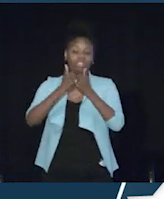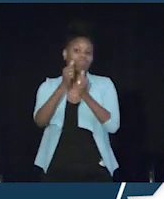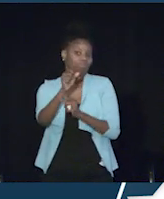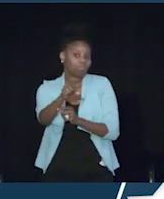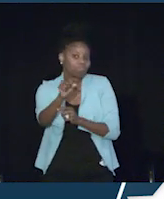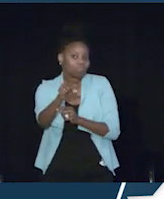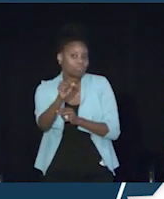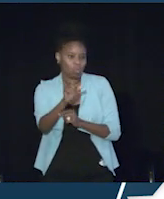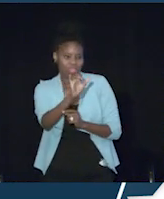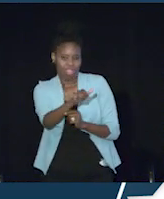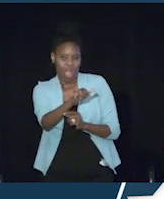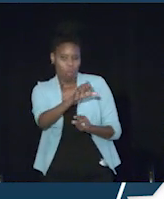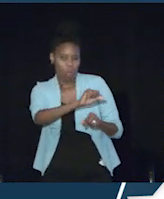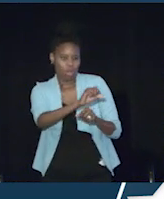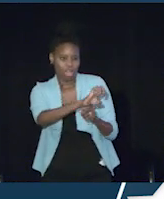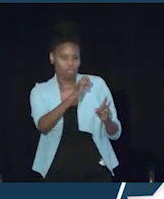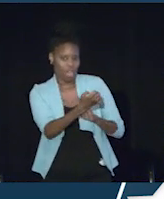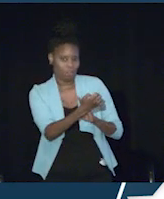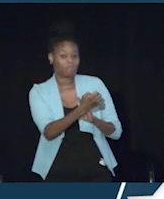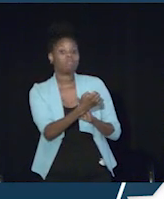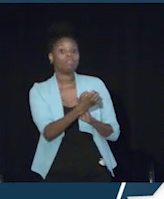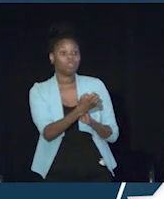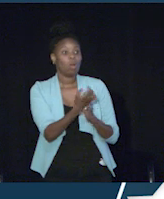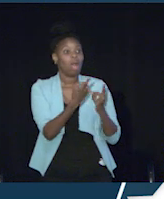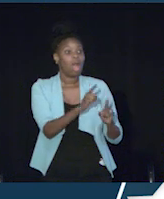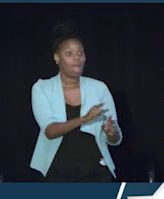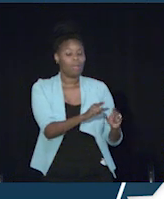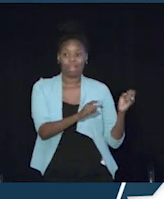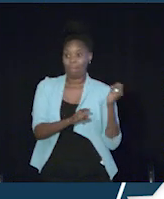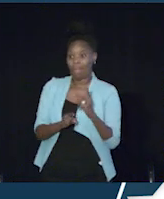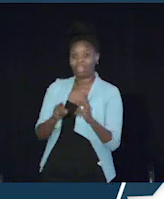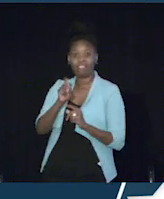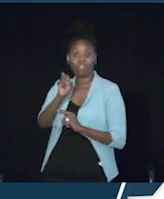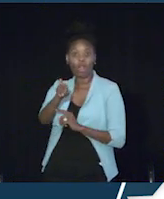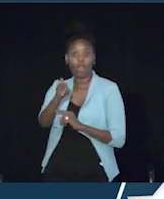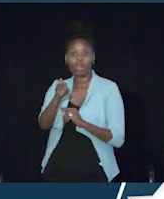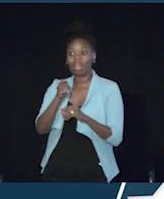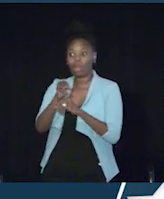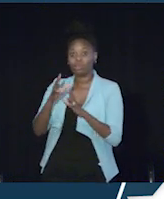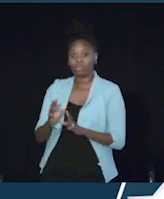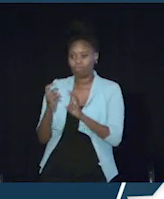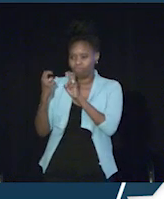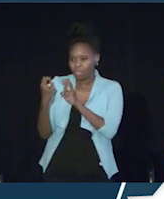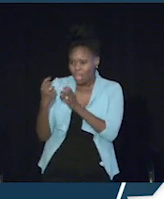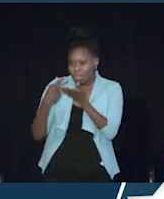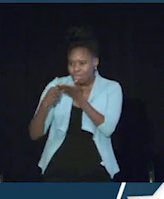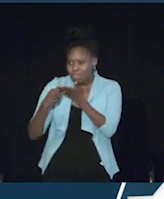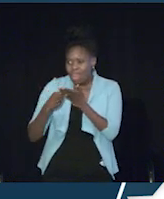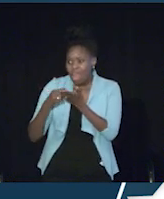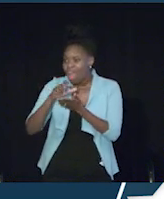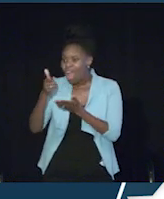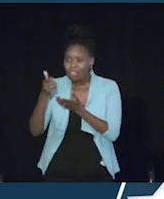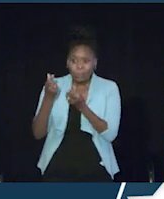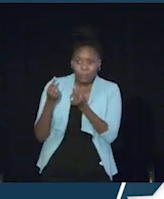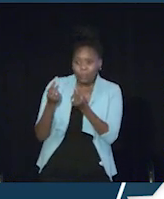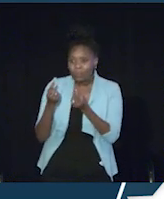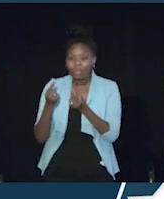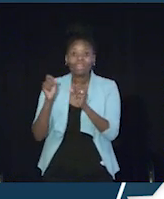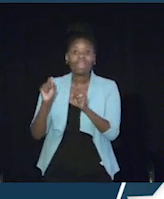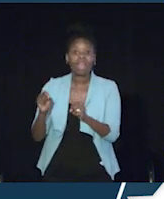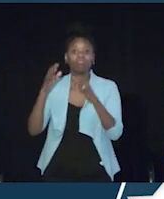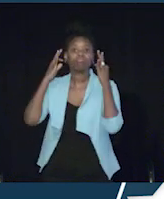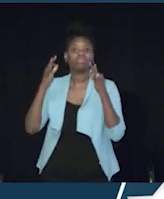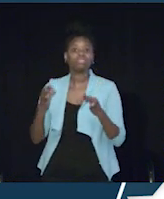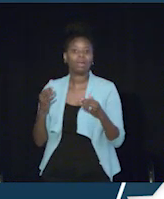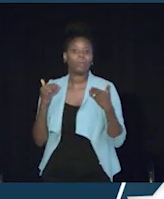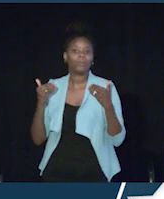that work environment. So he brought it to his VR counselor, and they went through what some options could be. They ended up